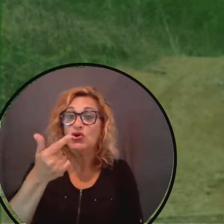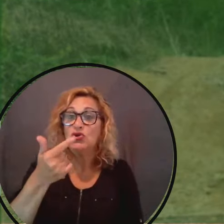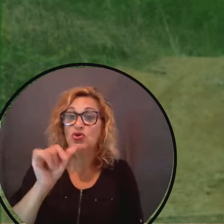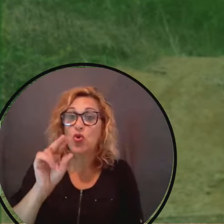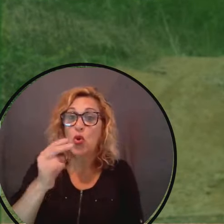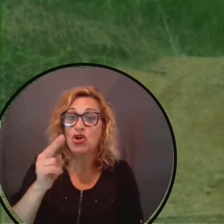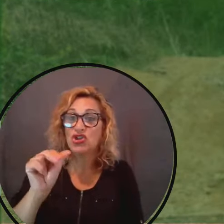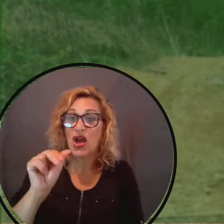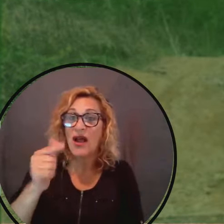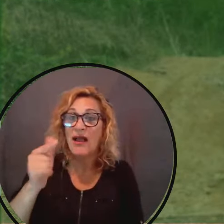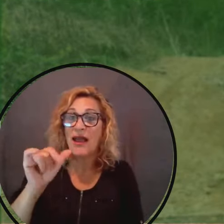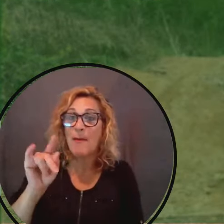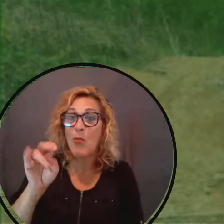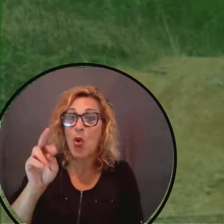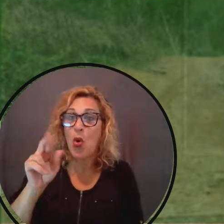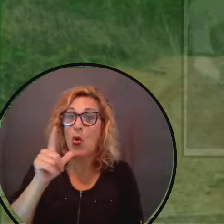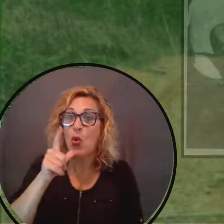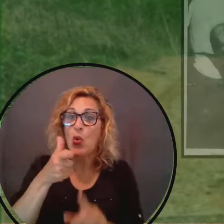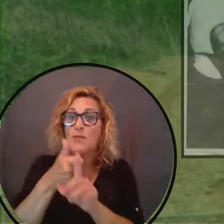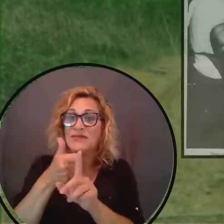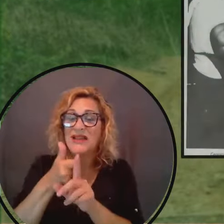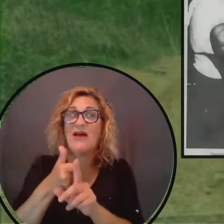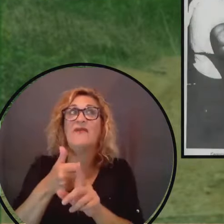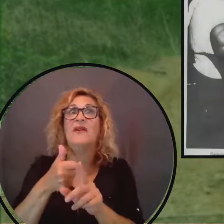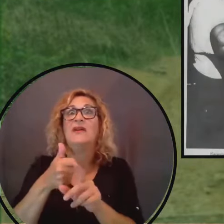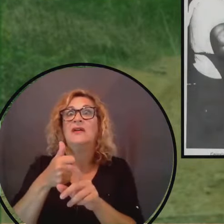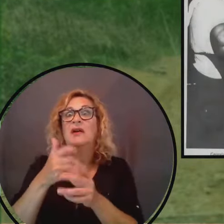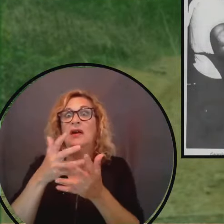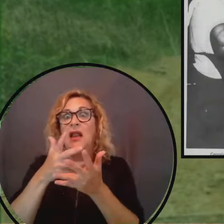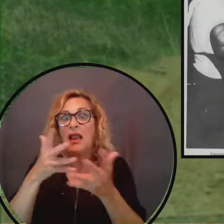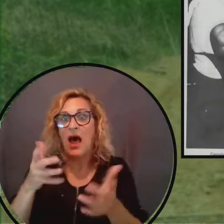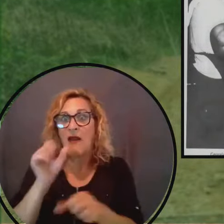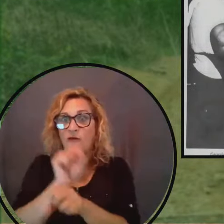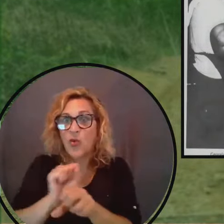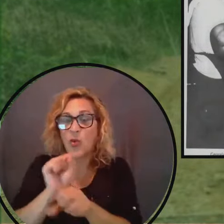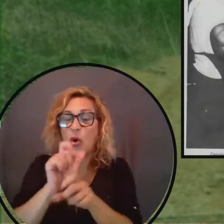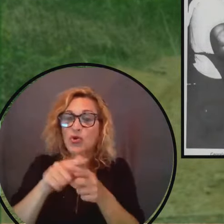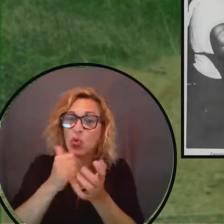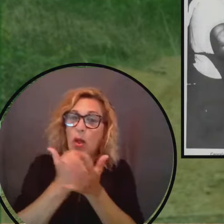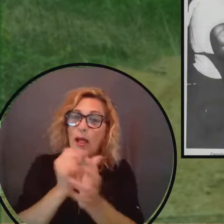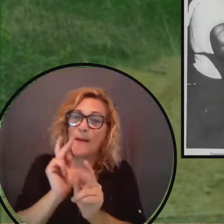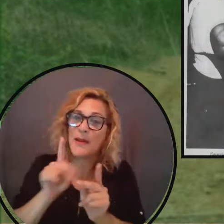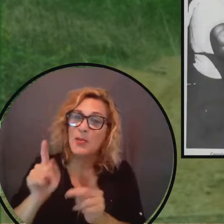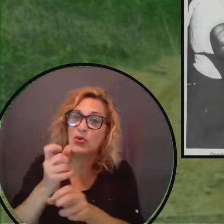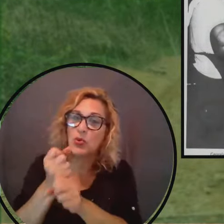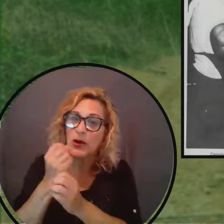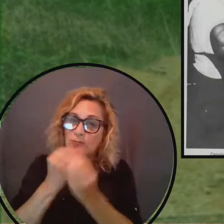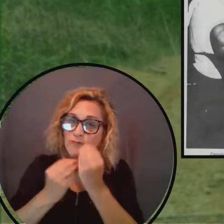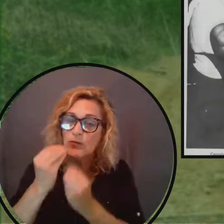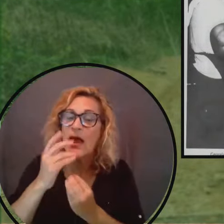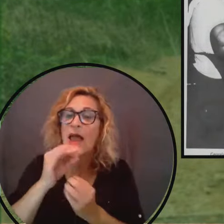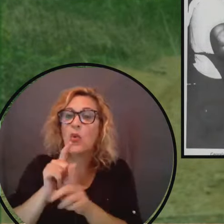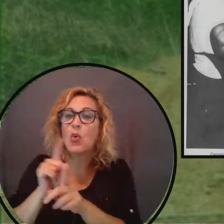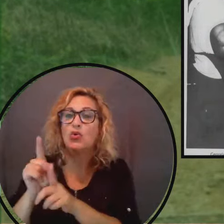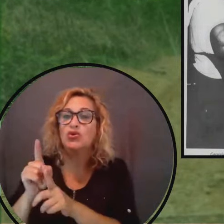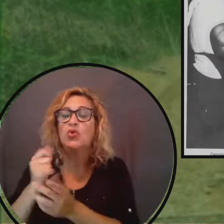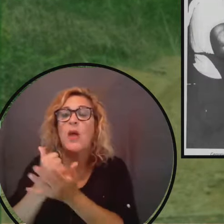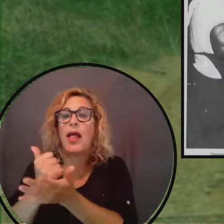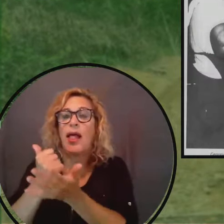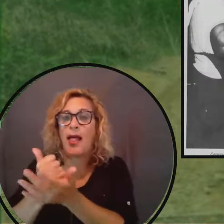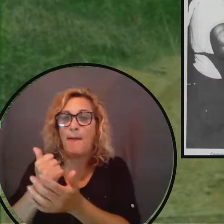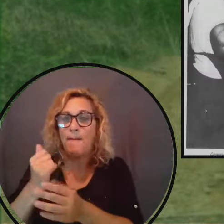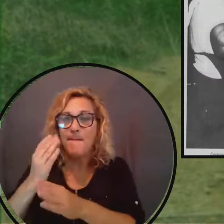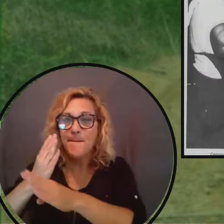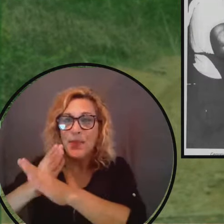in making tons and tons of these food projects to raise money for people to buy cars to use to drive each other around during the boycott. So